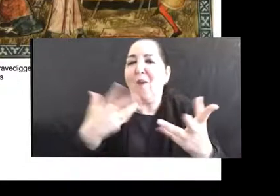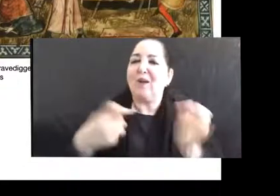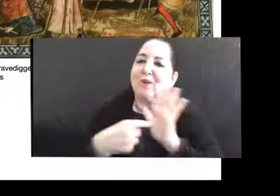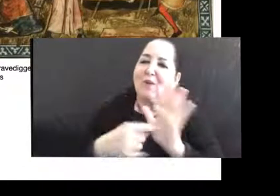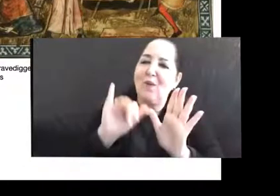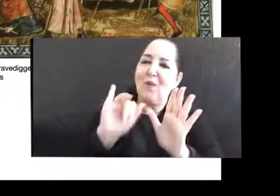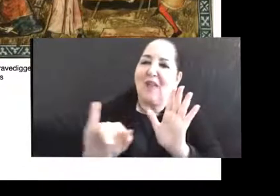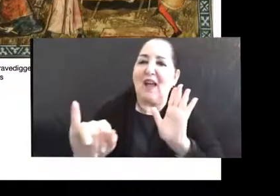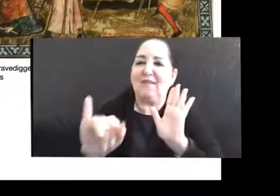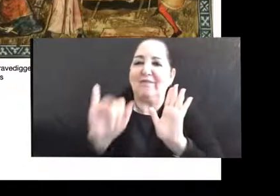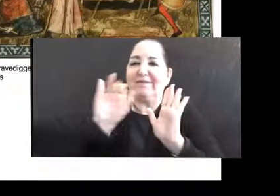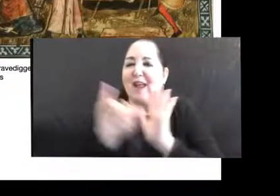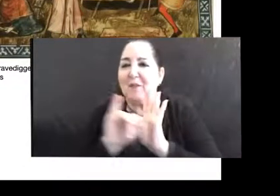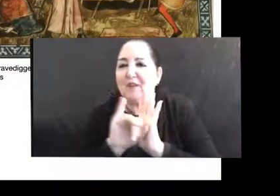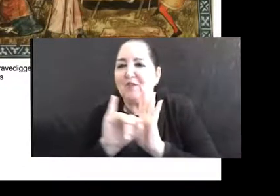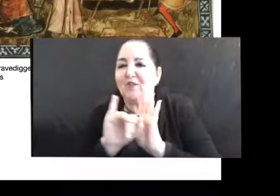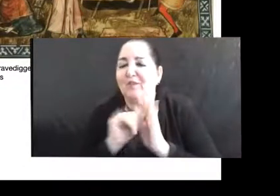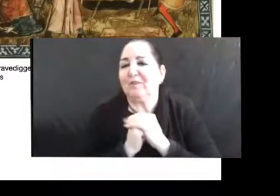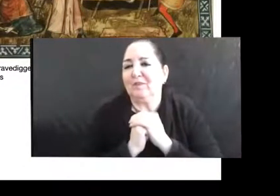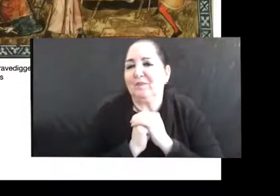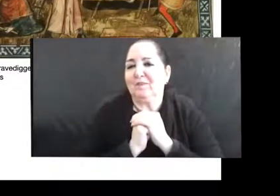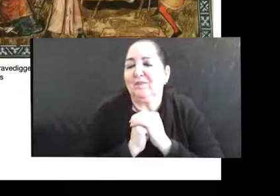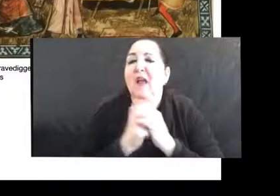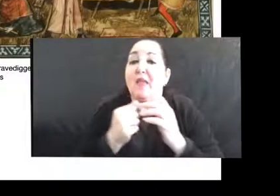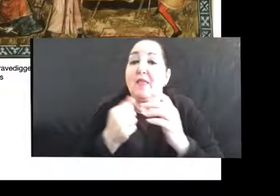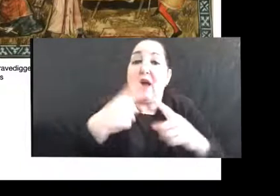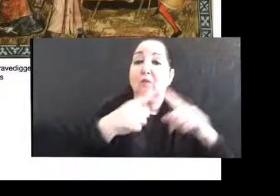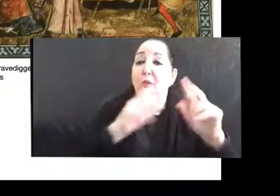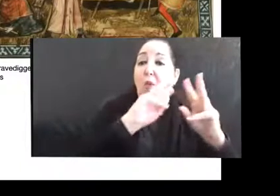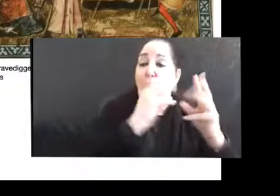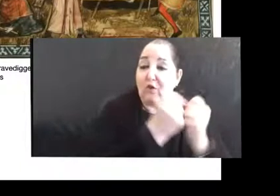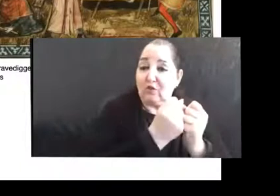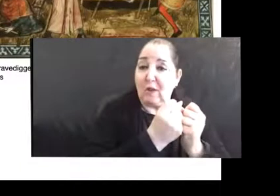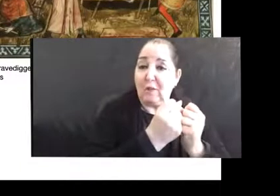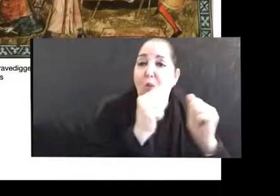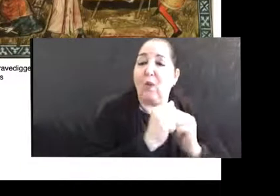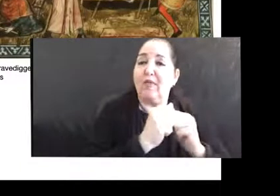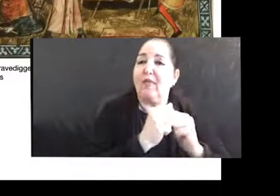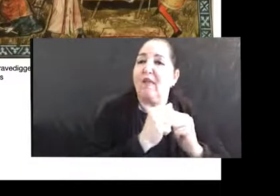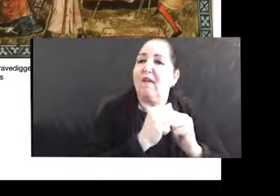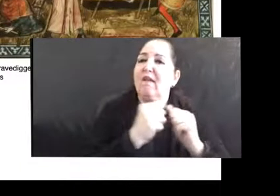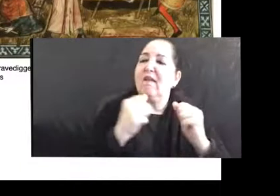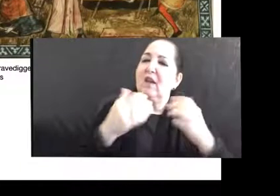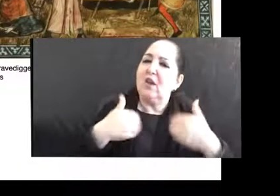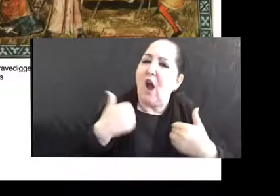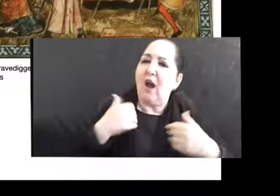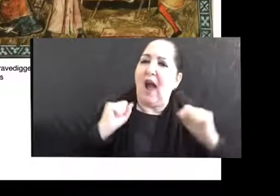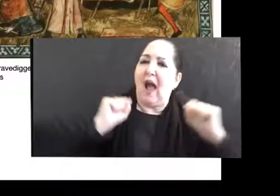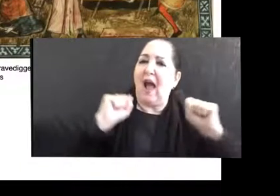image and end it there, but it's just a short extract, but it's from a workshop I did with